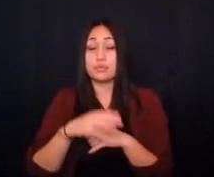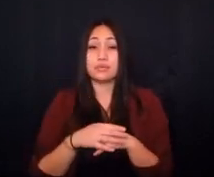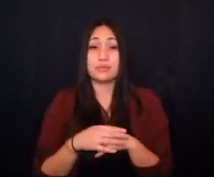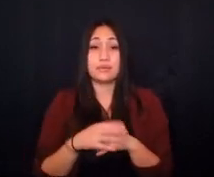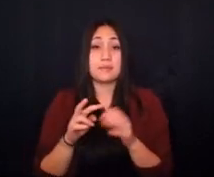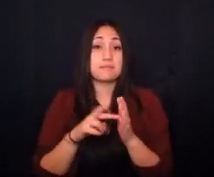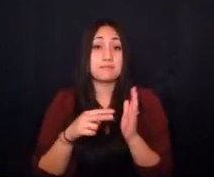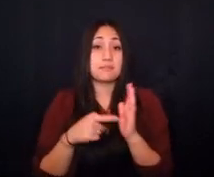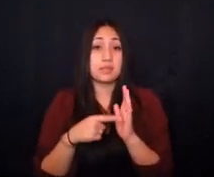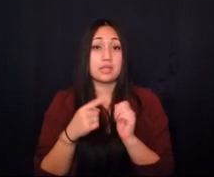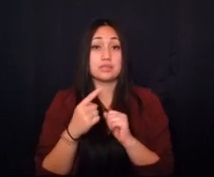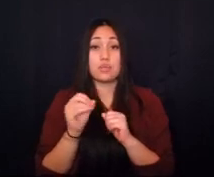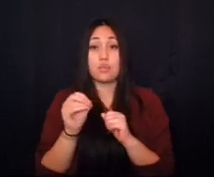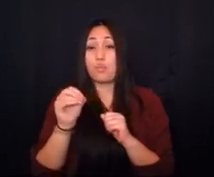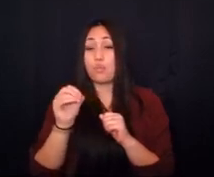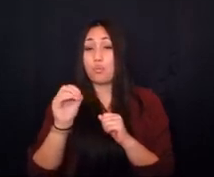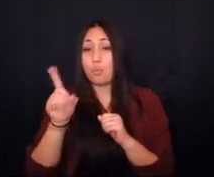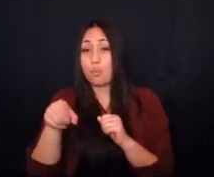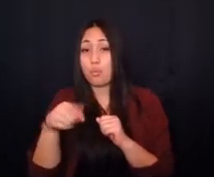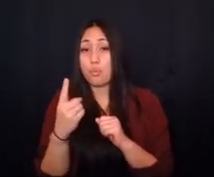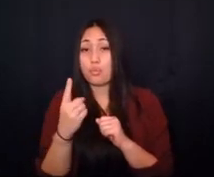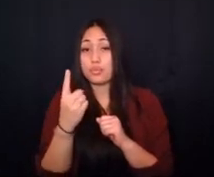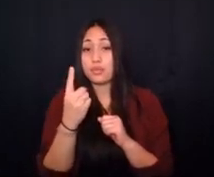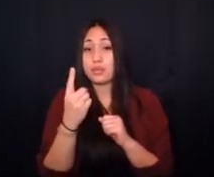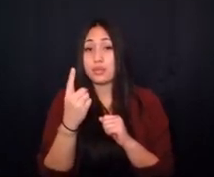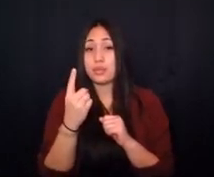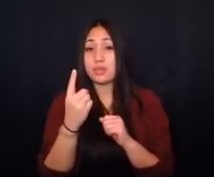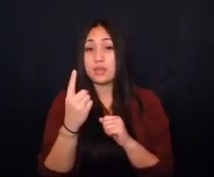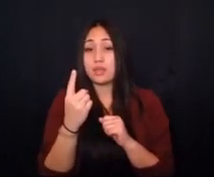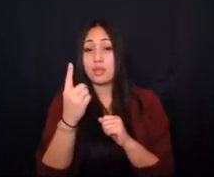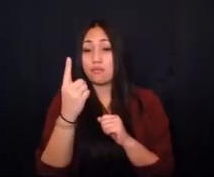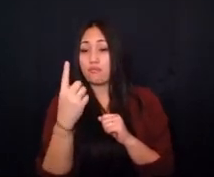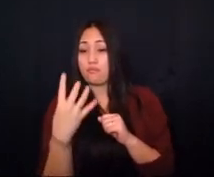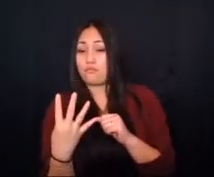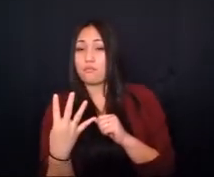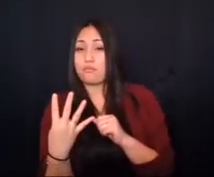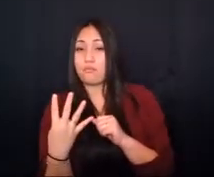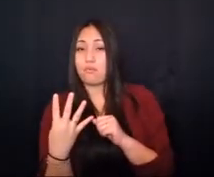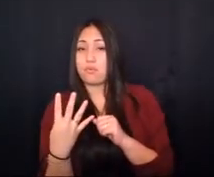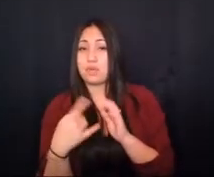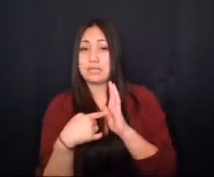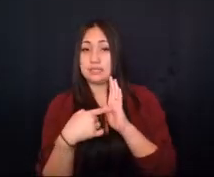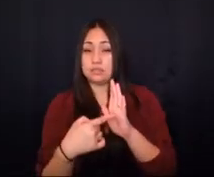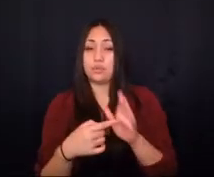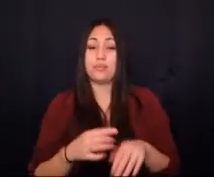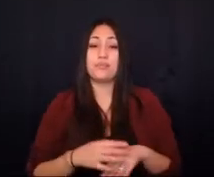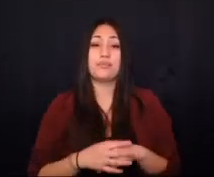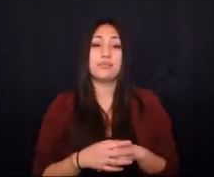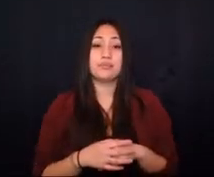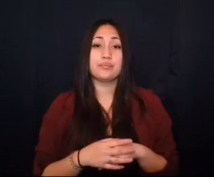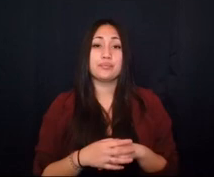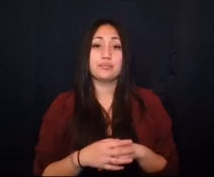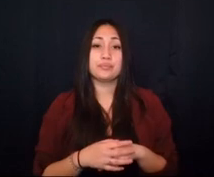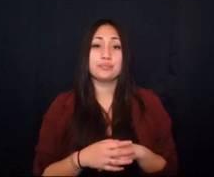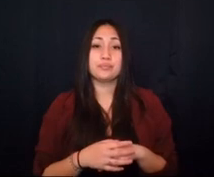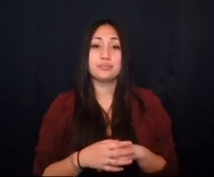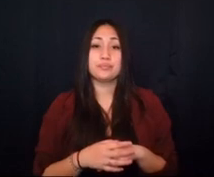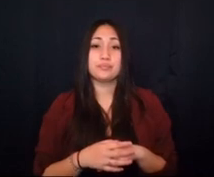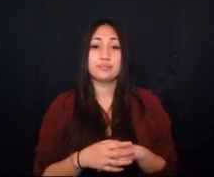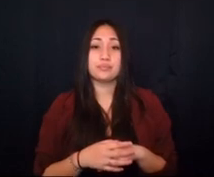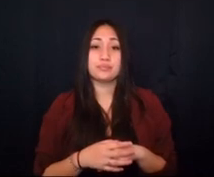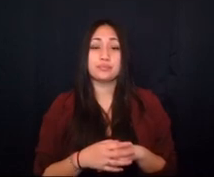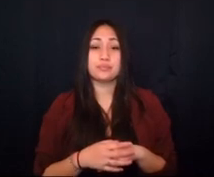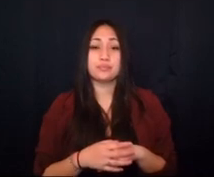of the moon, or what we see as half, is shown. As the moon continues its orbit around the Earth, the part that is visible to us grows